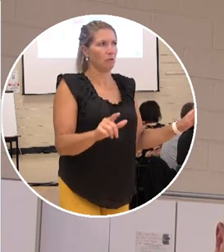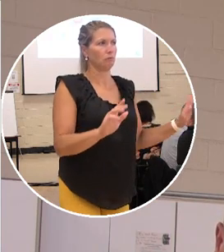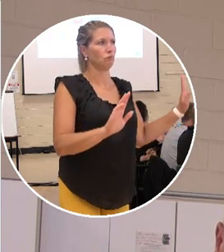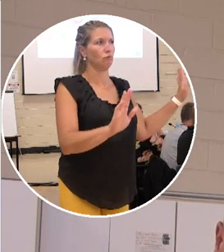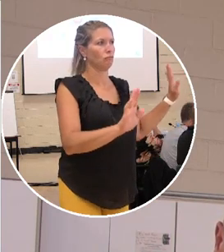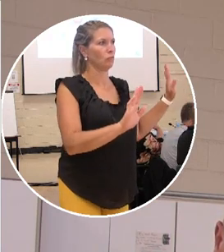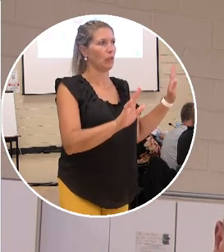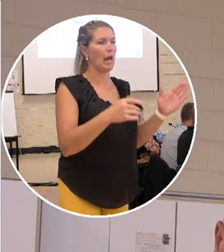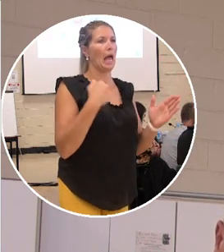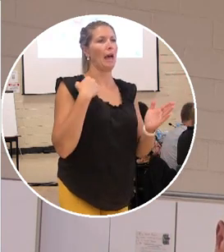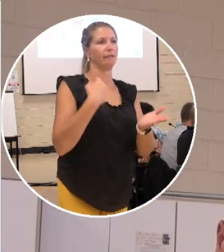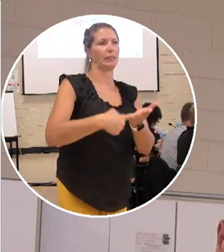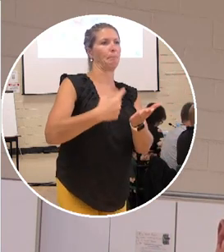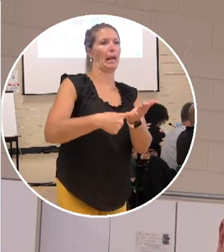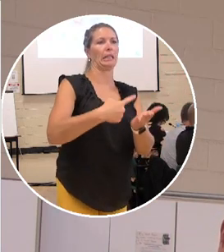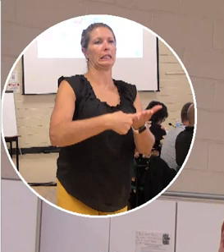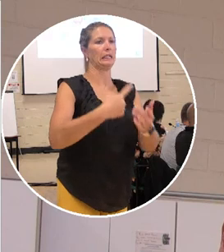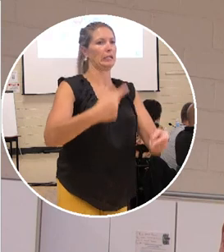going to get the debate. No. This is not